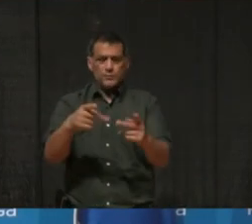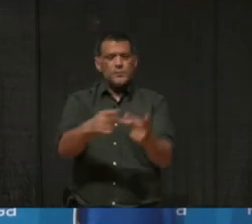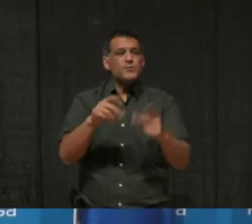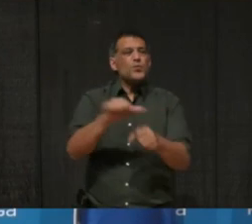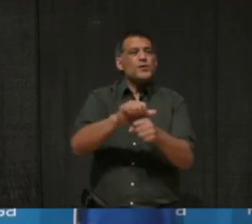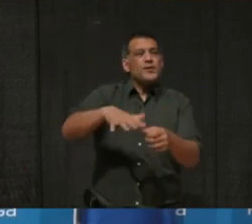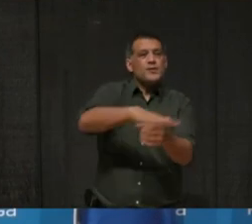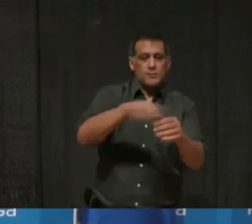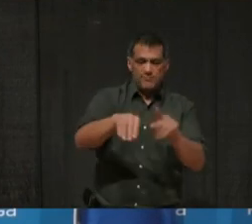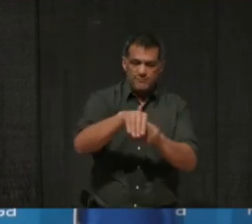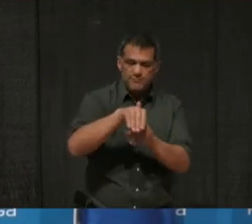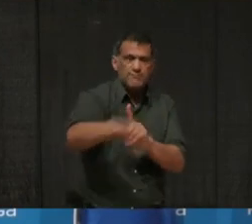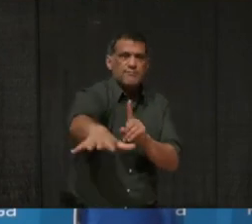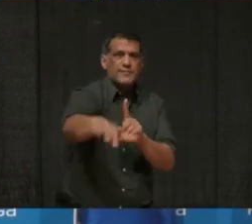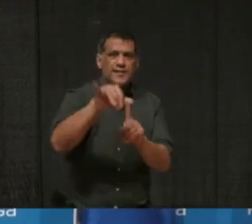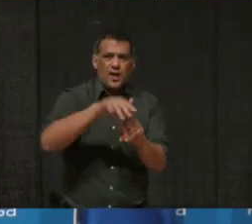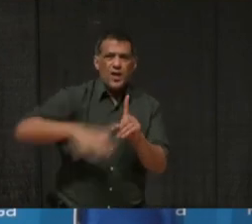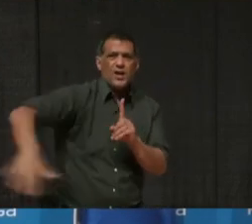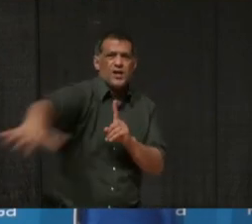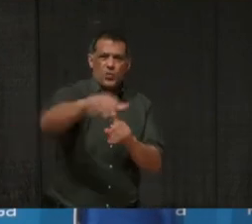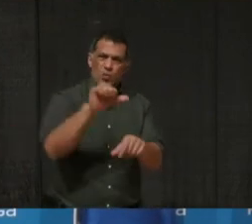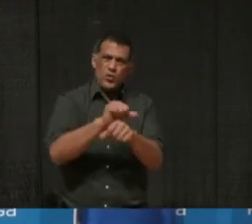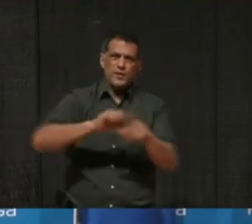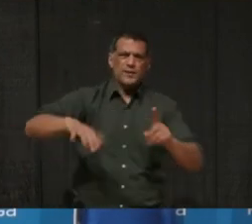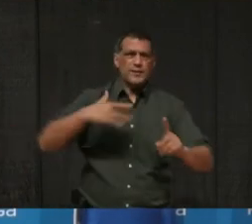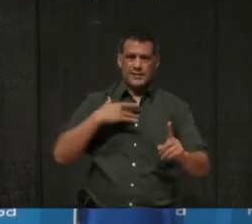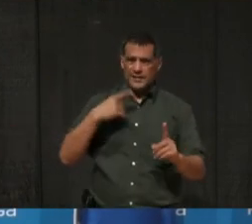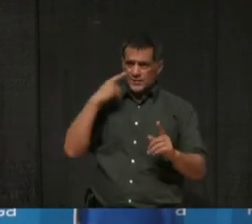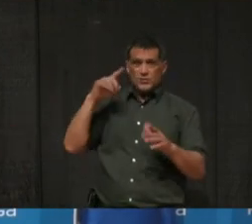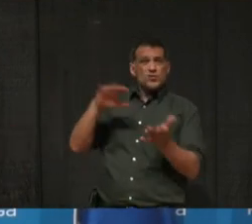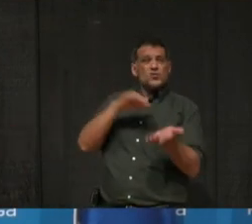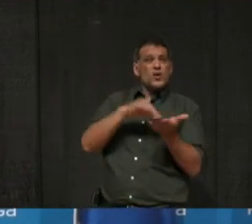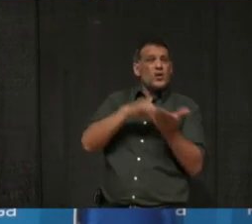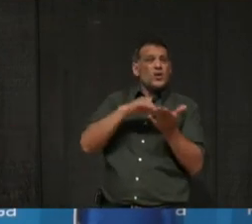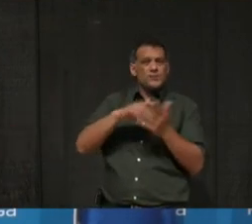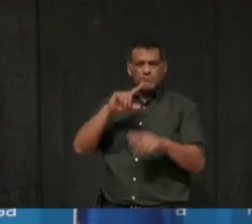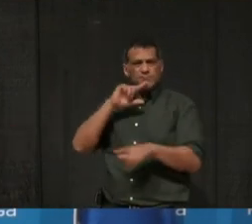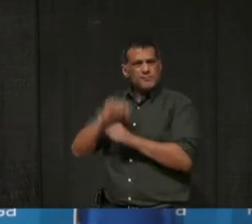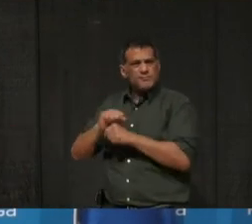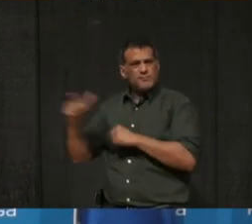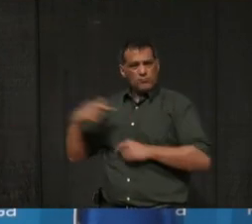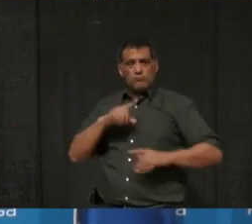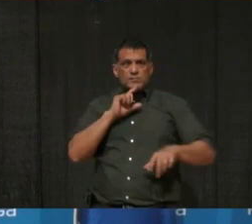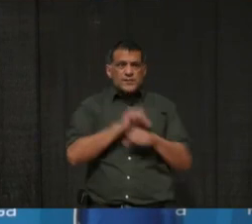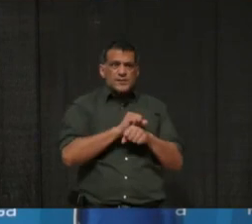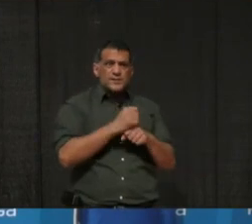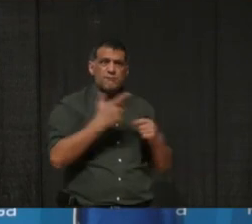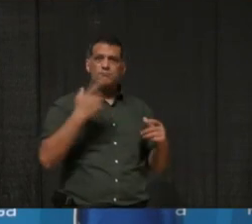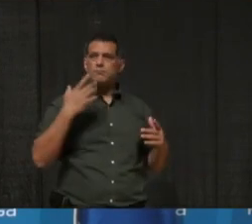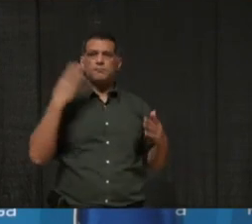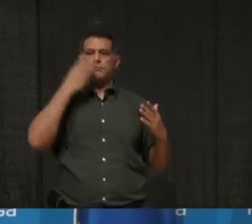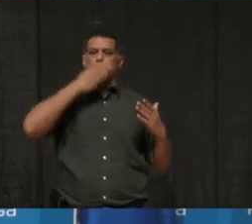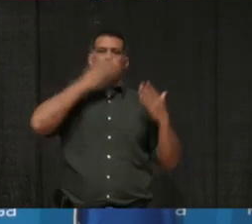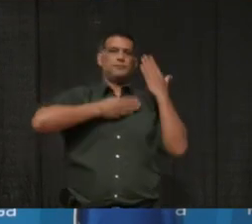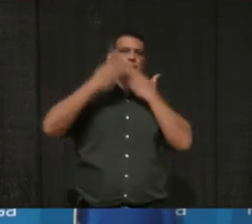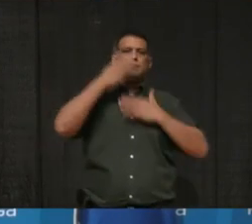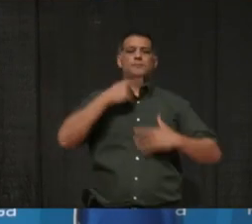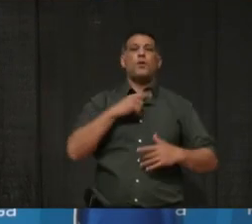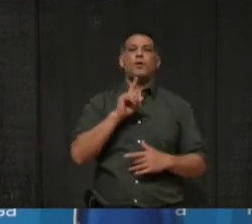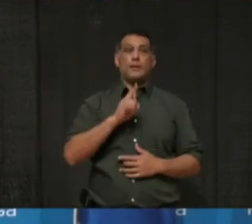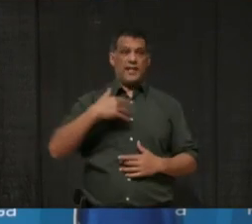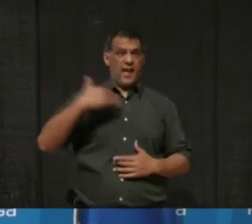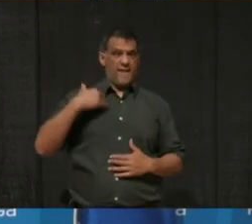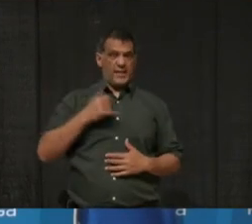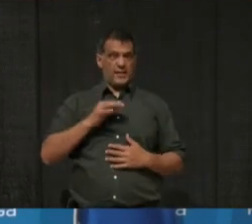virus, and as we have seen with Dr. Lowe's report, workers are going into work sick because they don't have